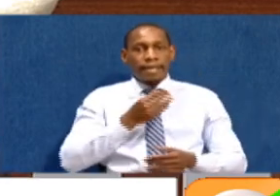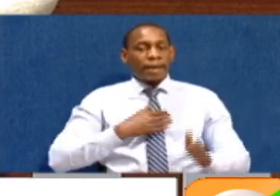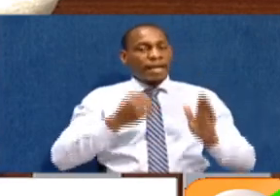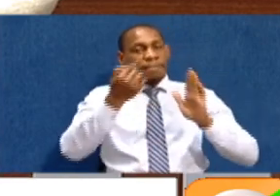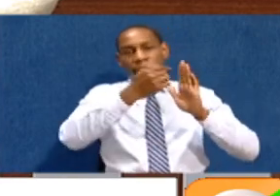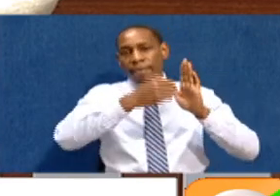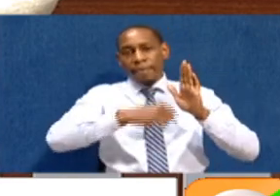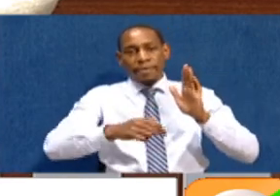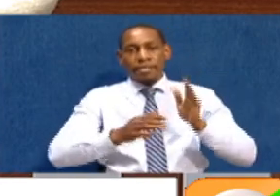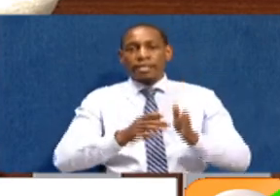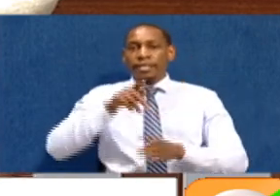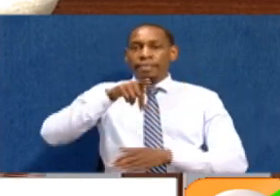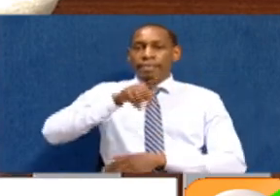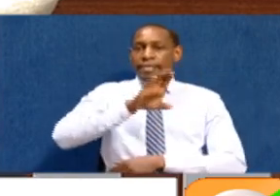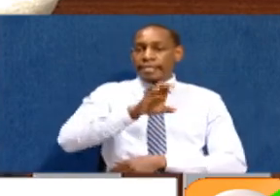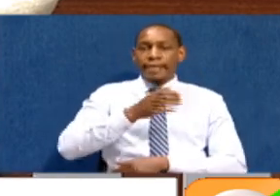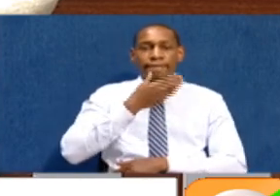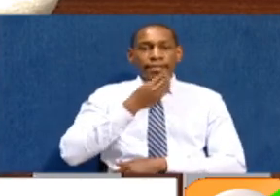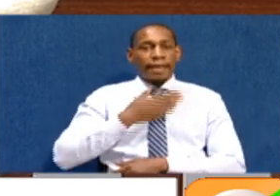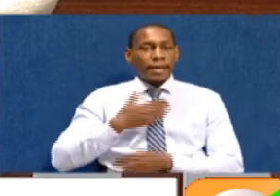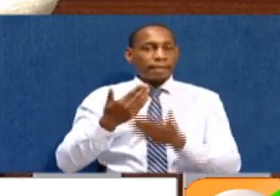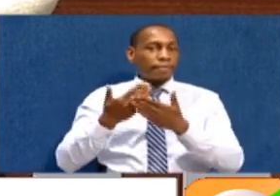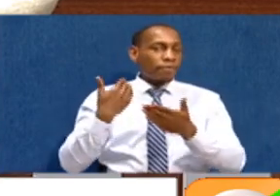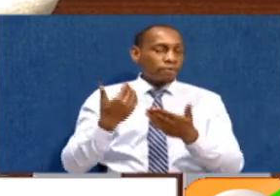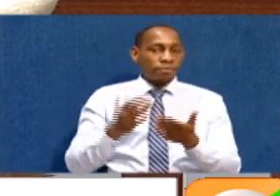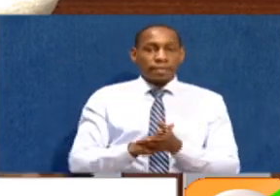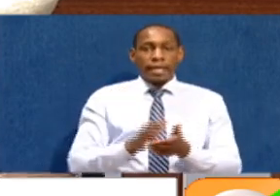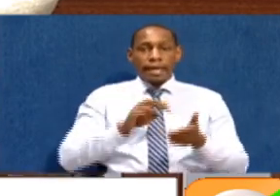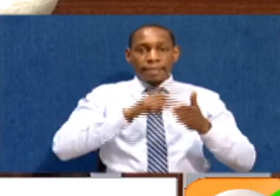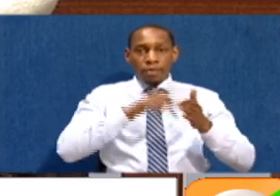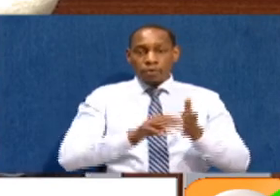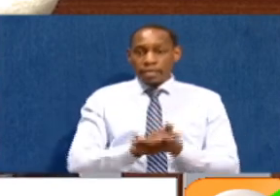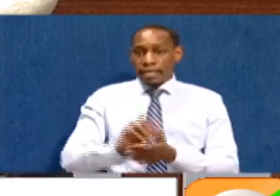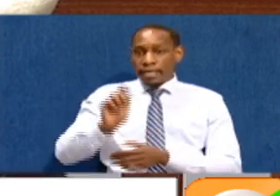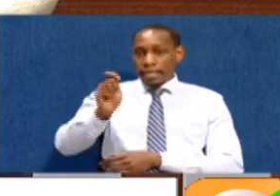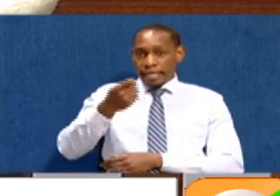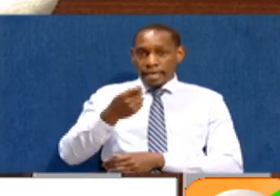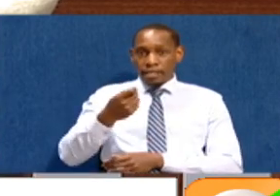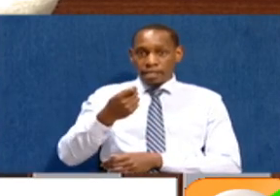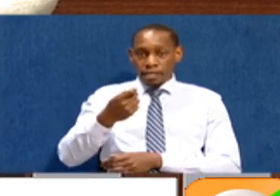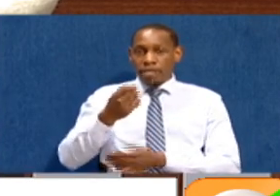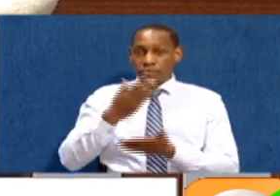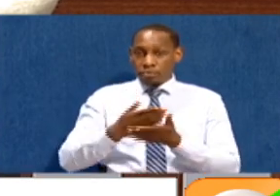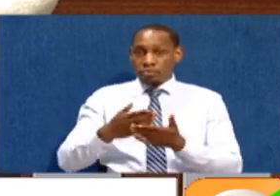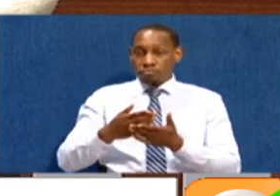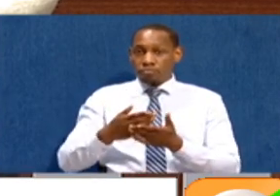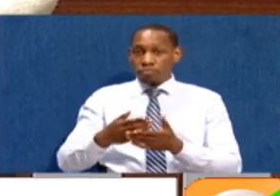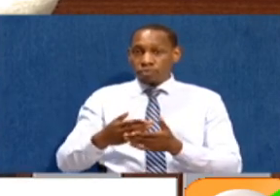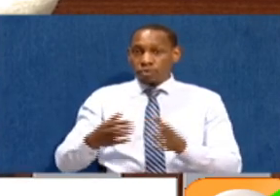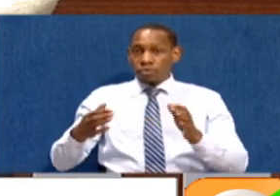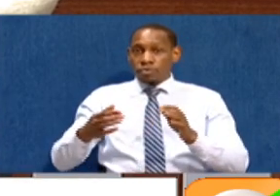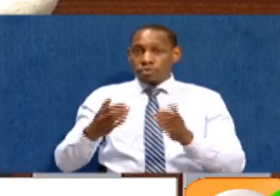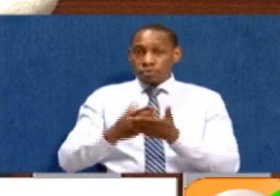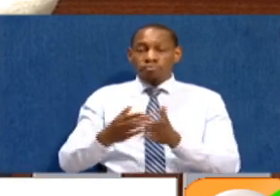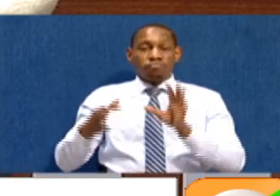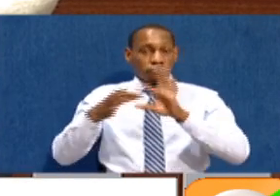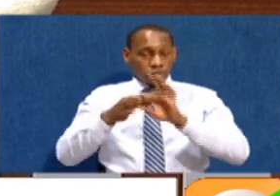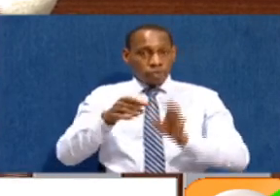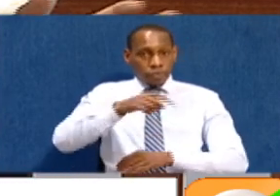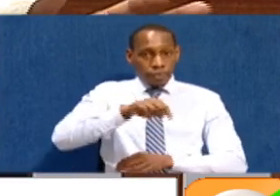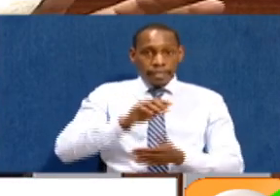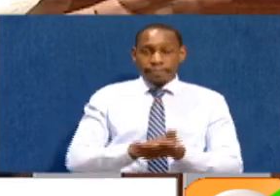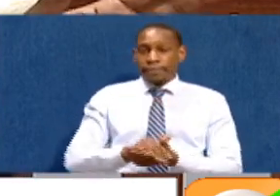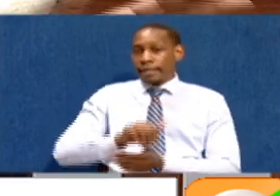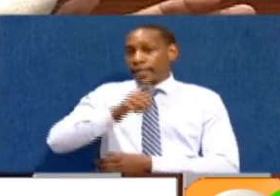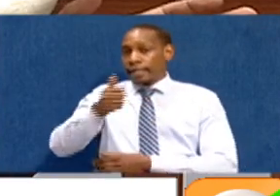my father was a PC, my father was this, and therefore Kenya owes us. Unspoken. And